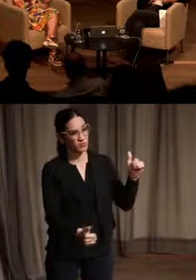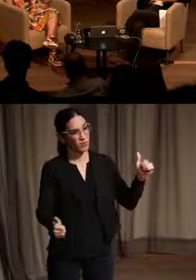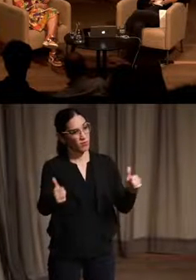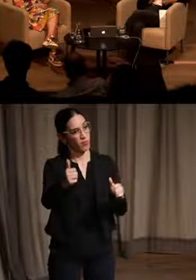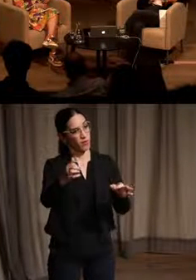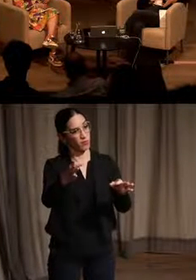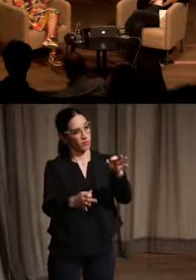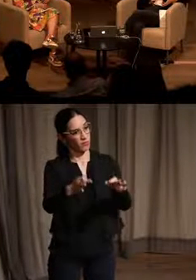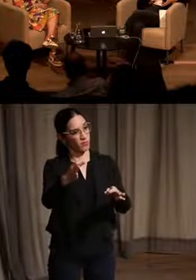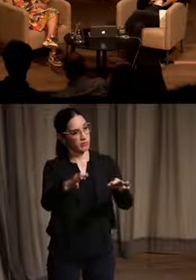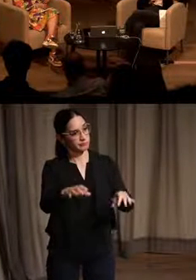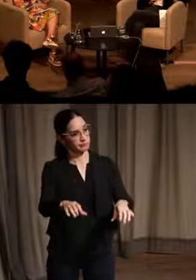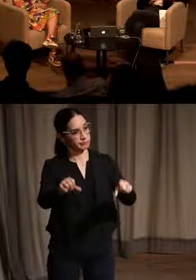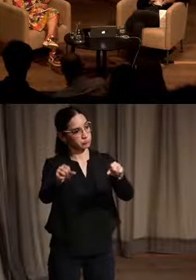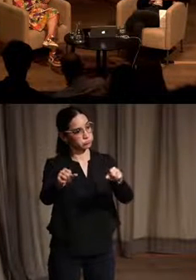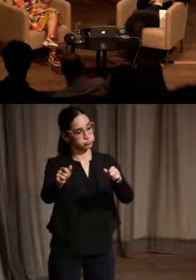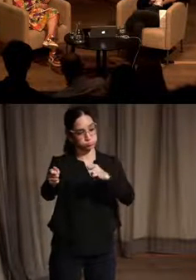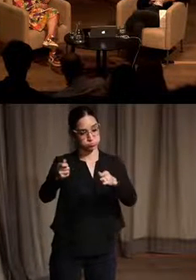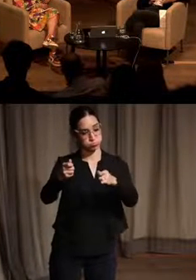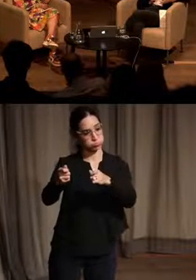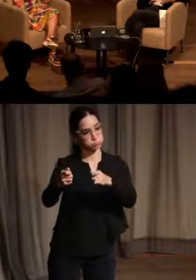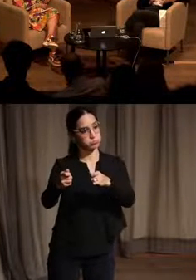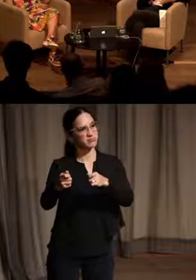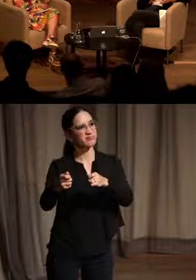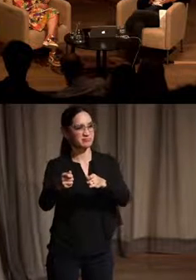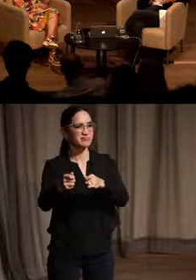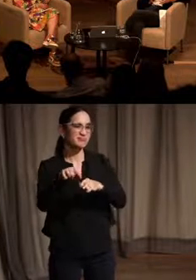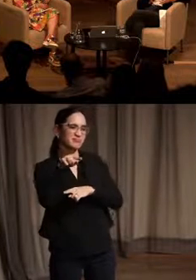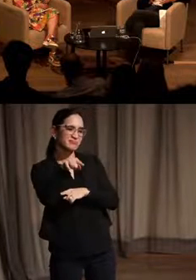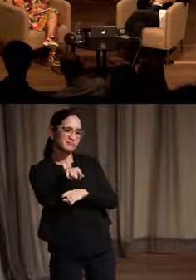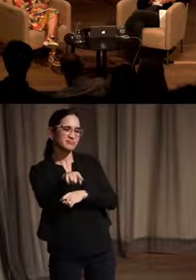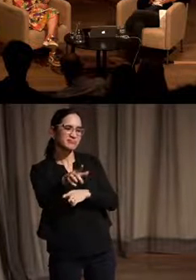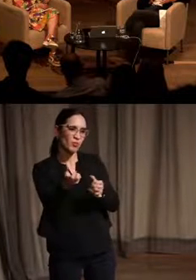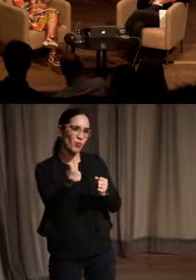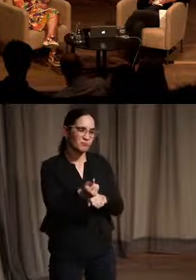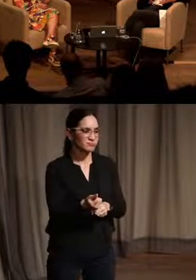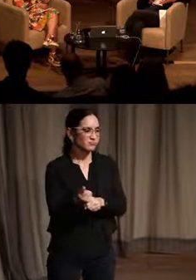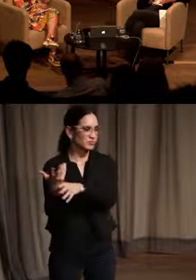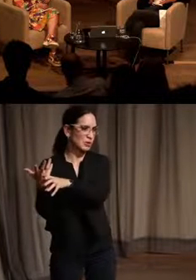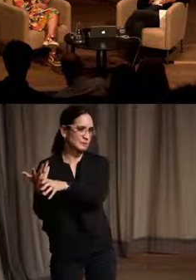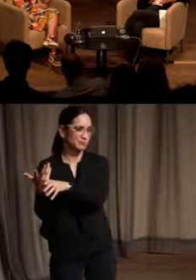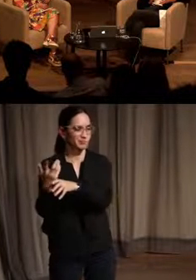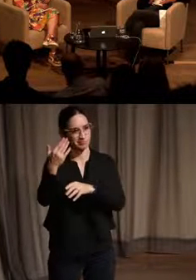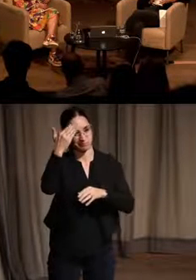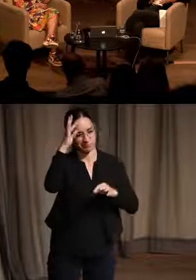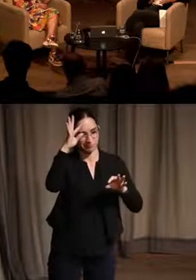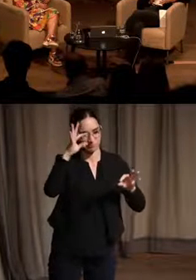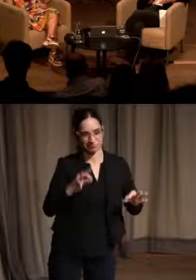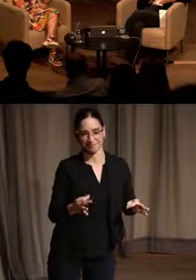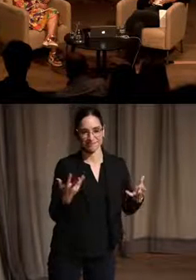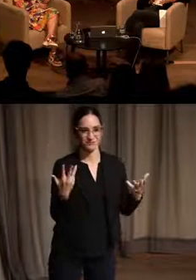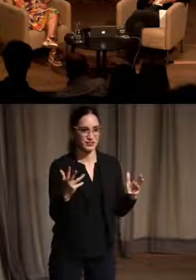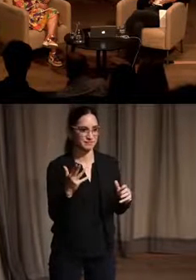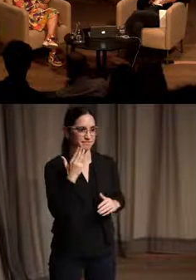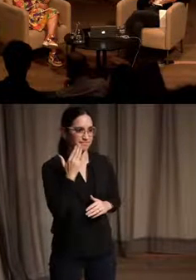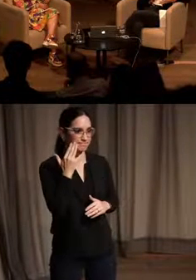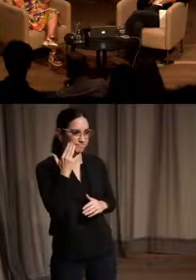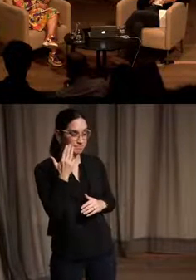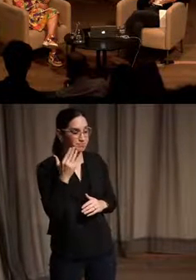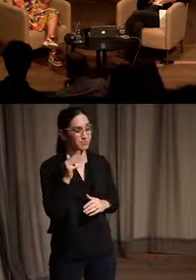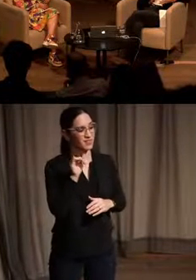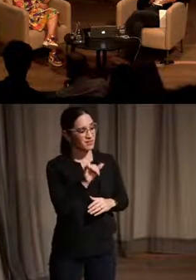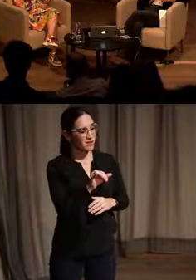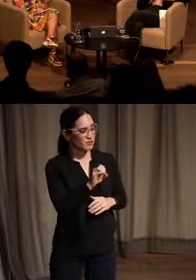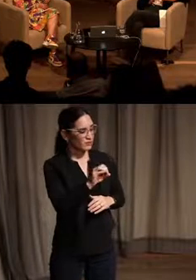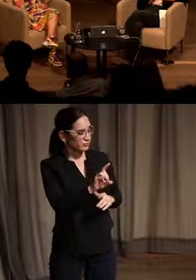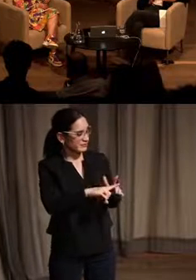they never would have taken this case if they weren't really thinking about overturning it. So the second that conversation started happening around Planned